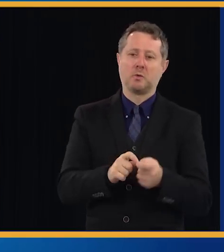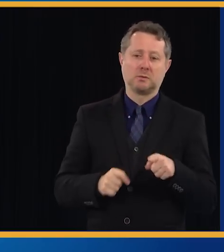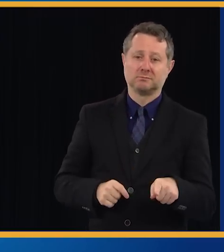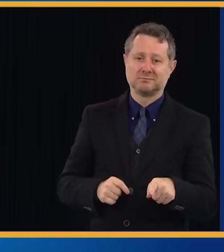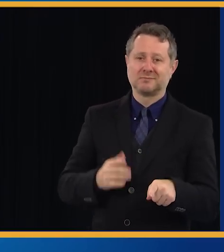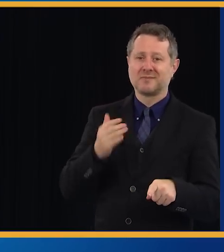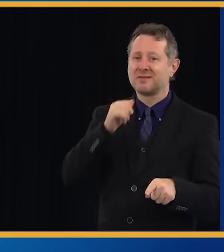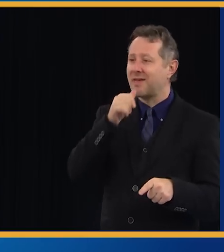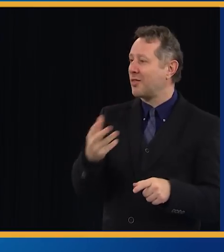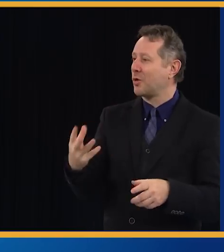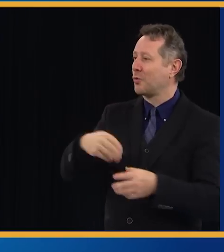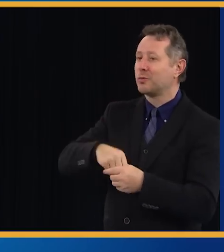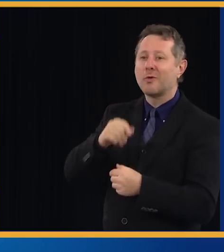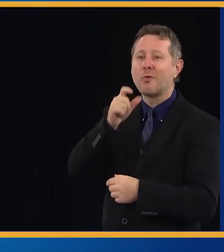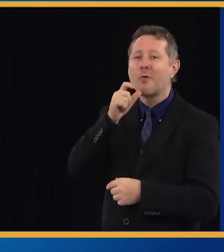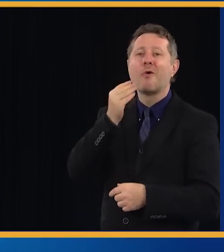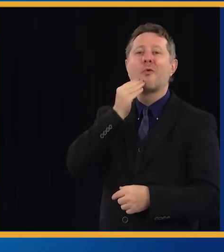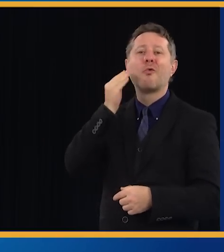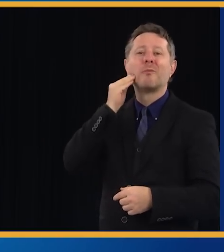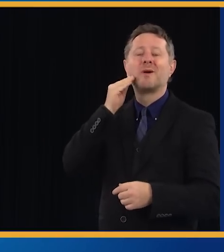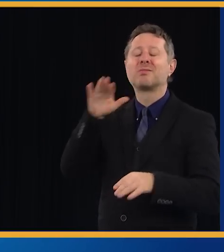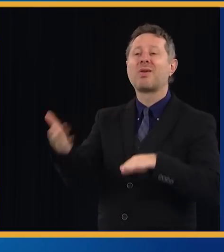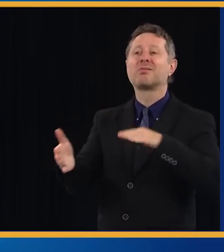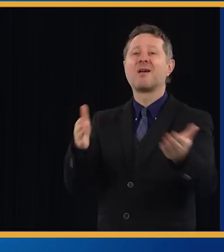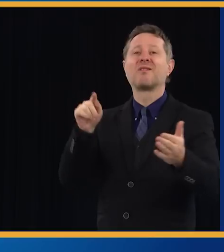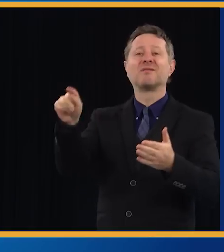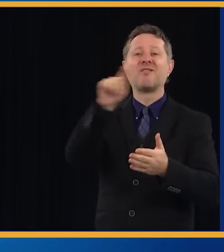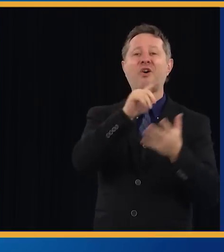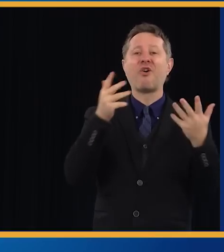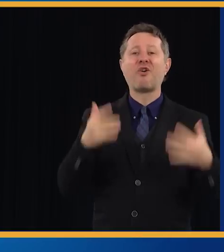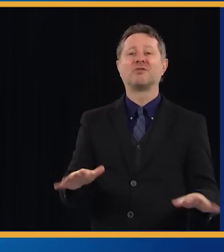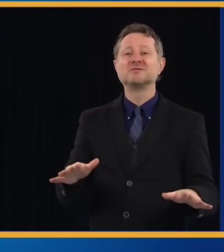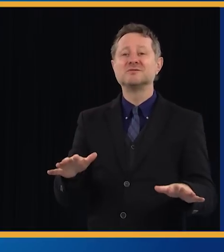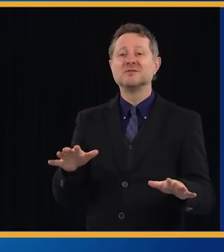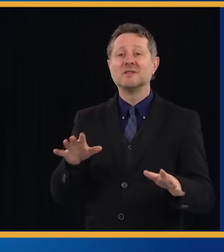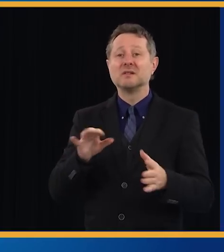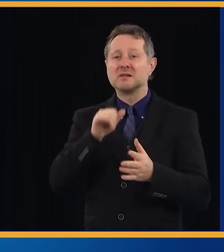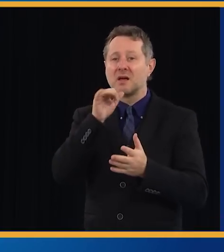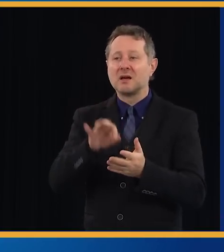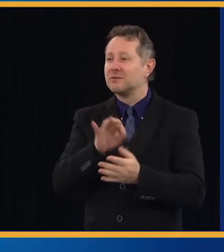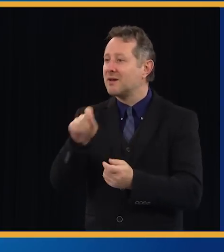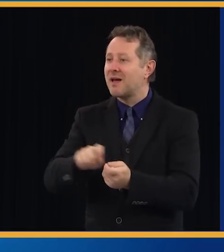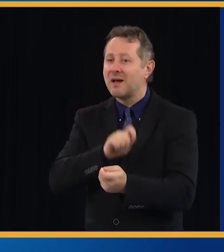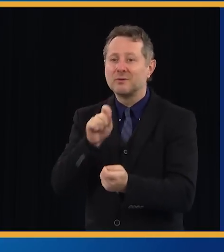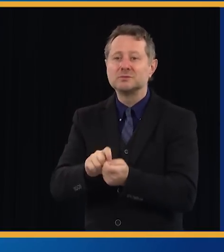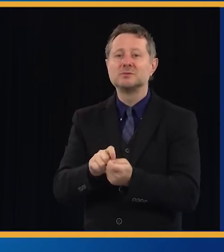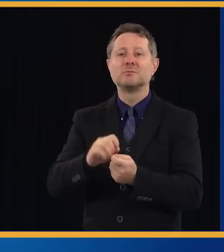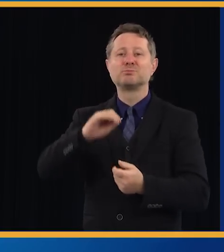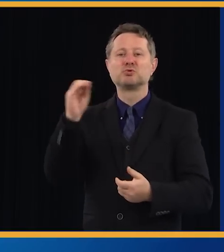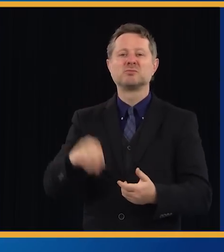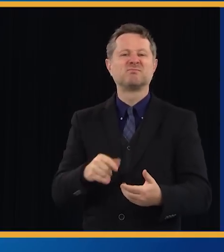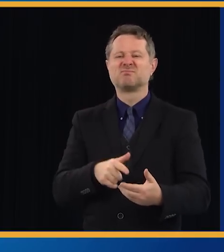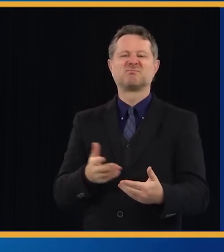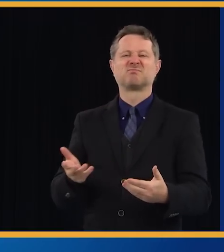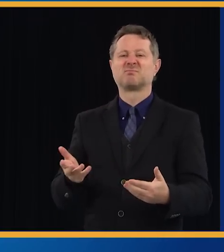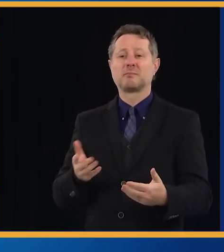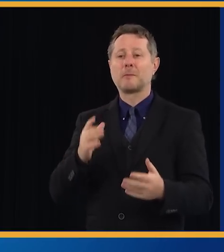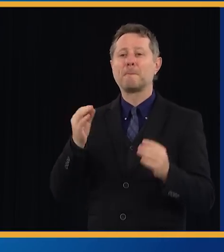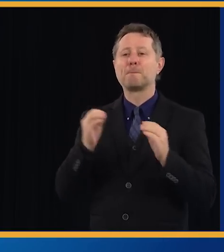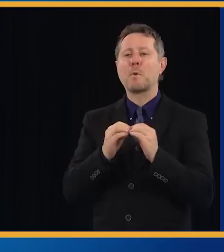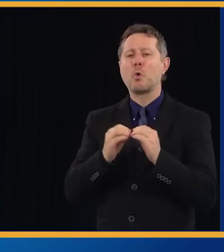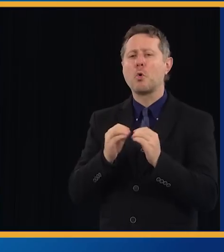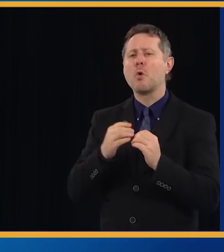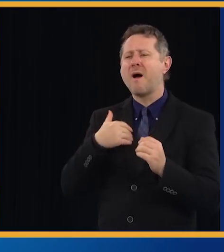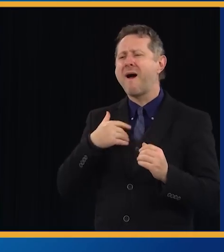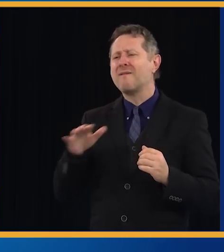in-home deaths, at-home deaths. It's not accurate because there will have been many other deaths that were